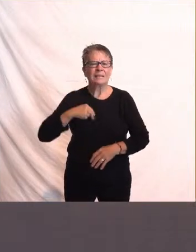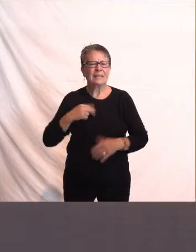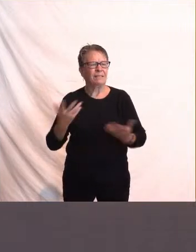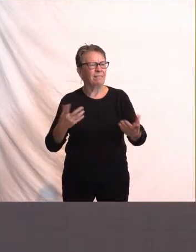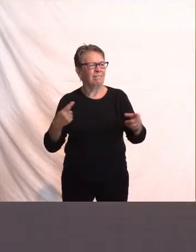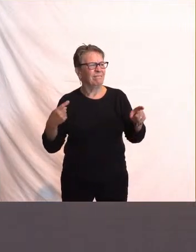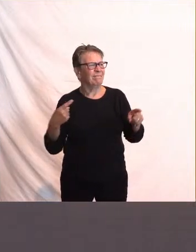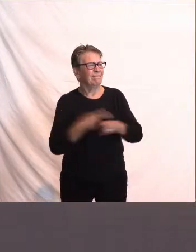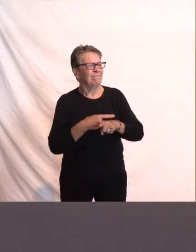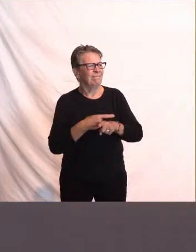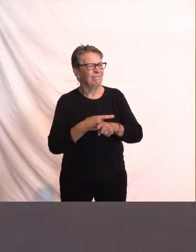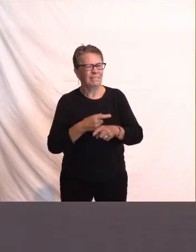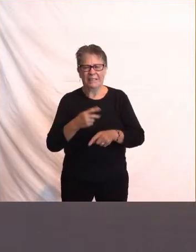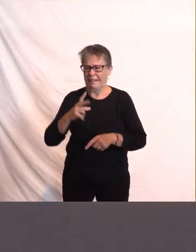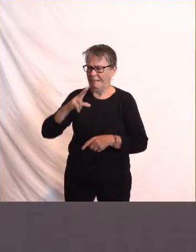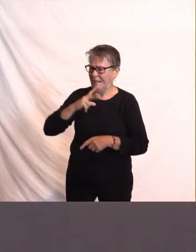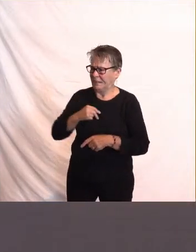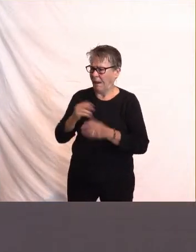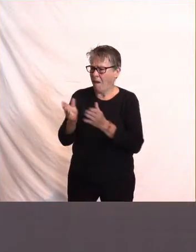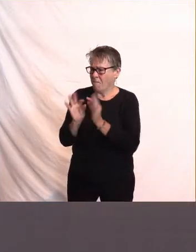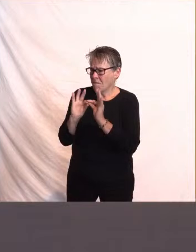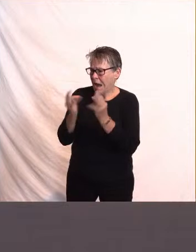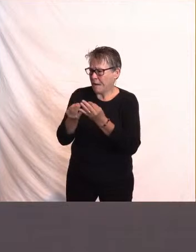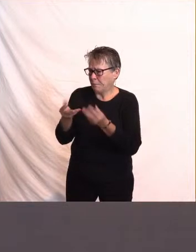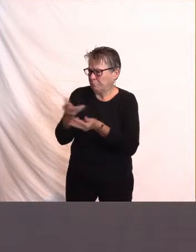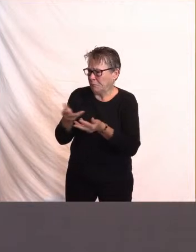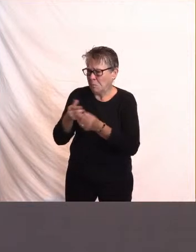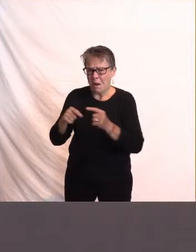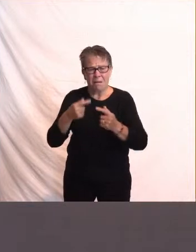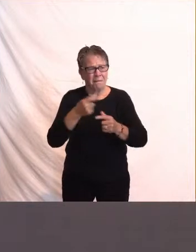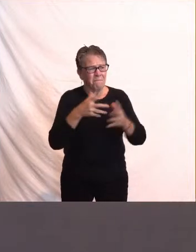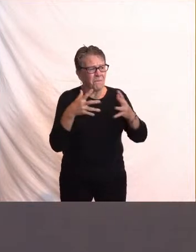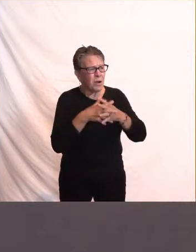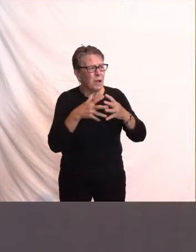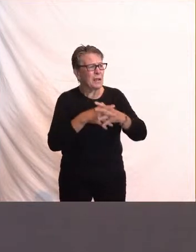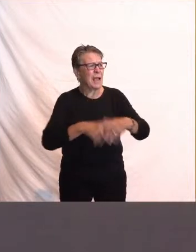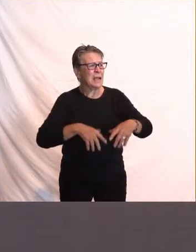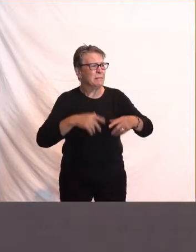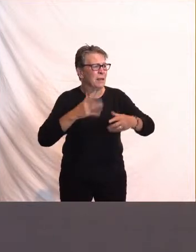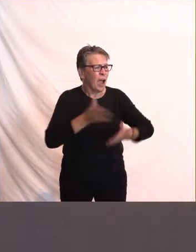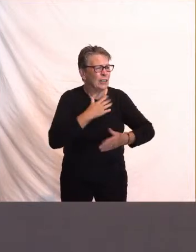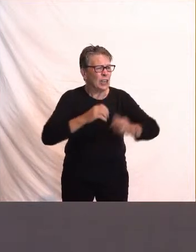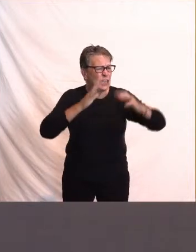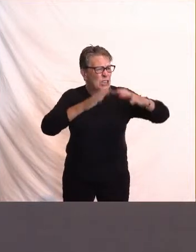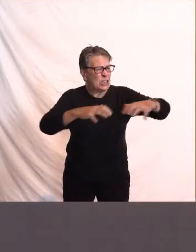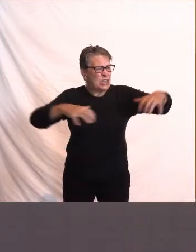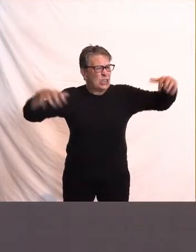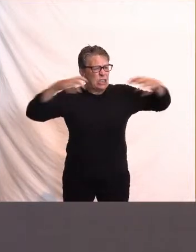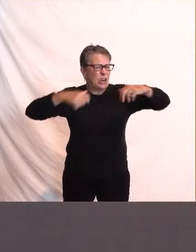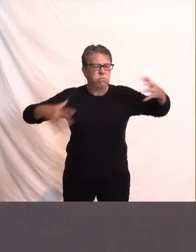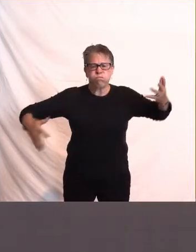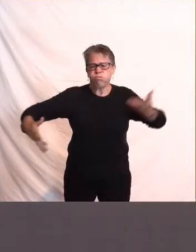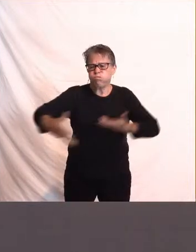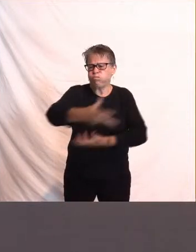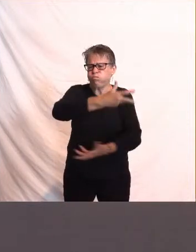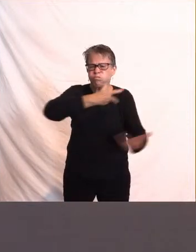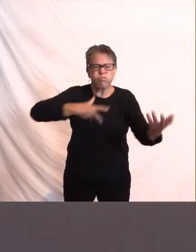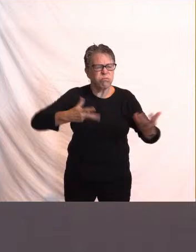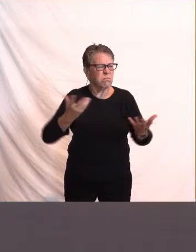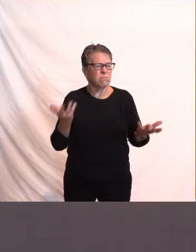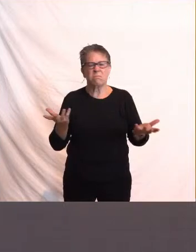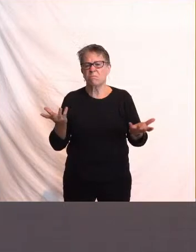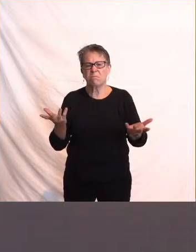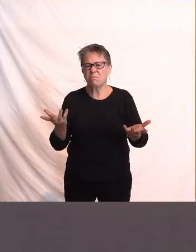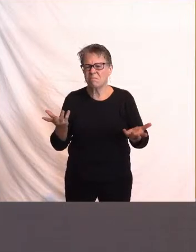cold, people wearing coats at the table. But, people are like, all right, I got vaccinated, now, all right, I